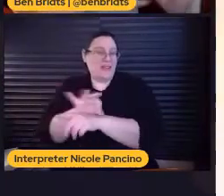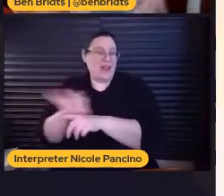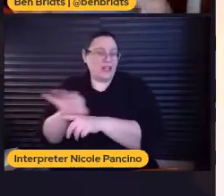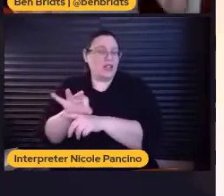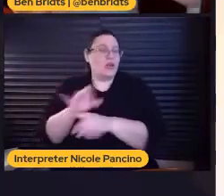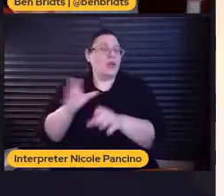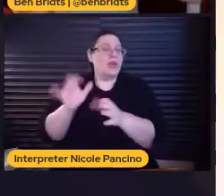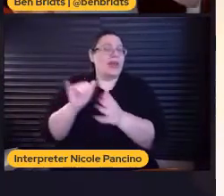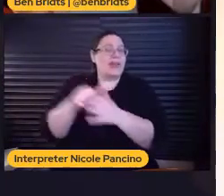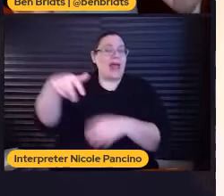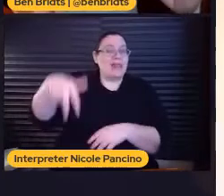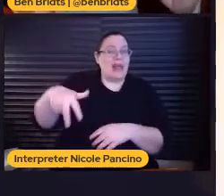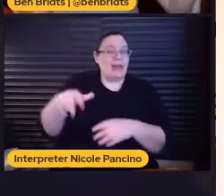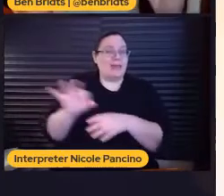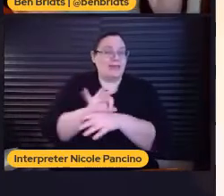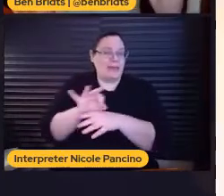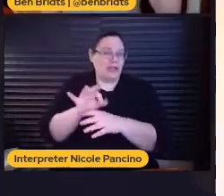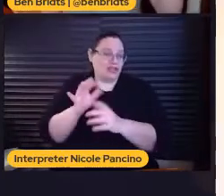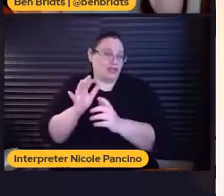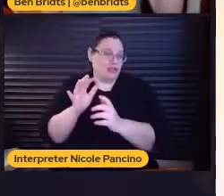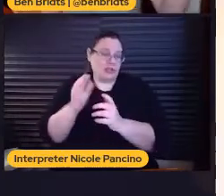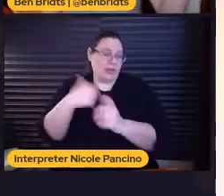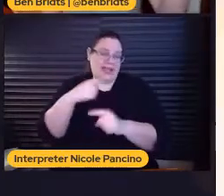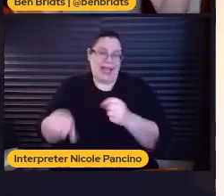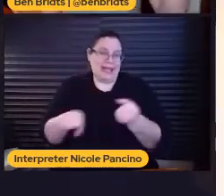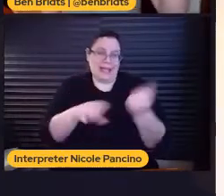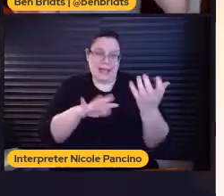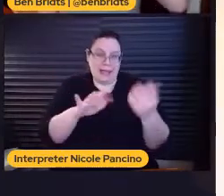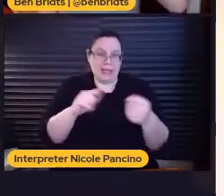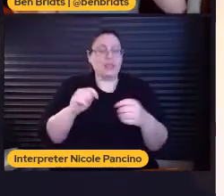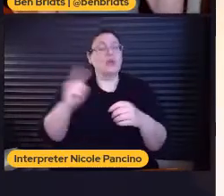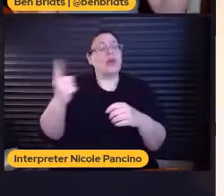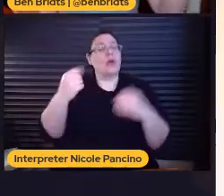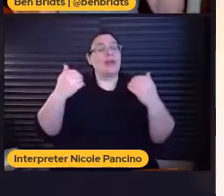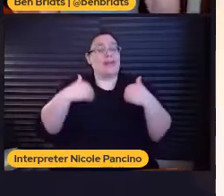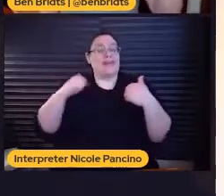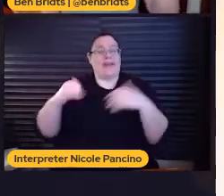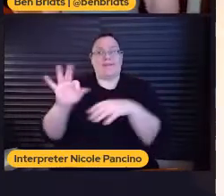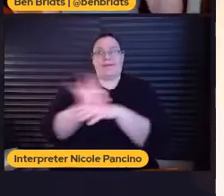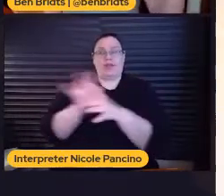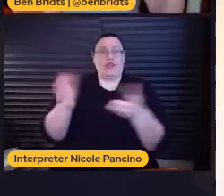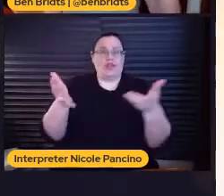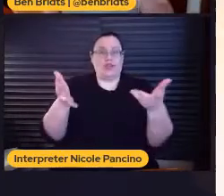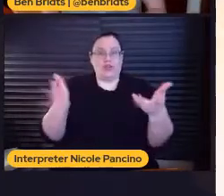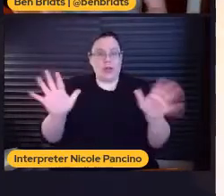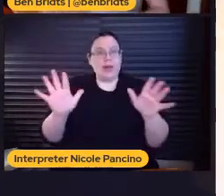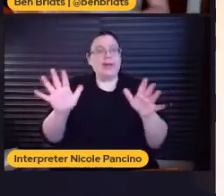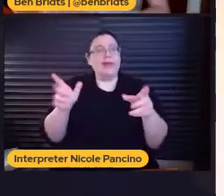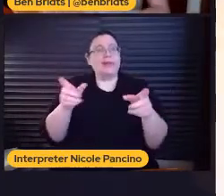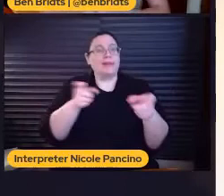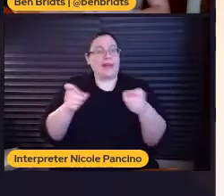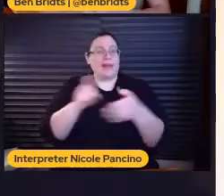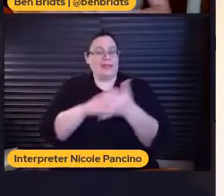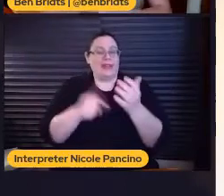function, that we can't delete it. So we know that we also always have that function ready to handle deletions.